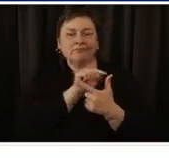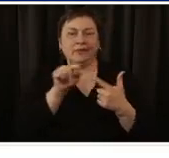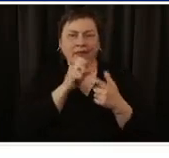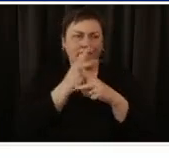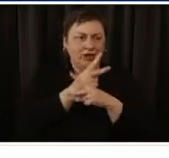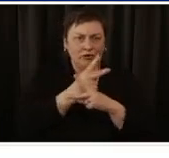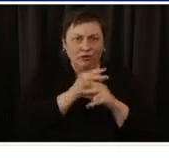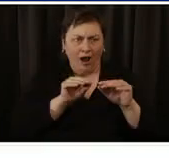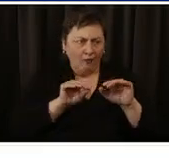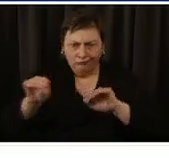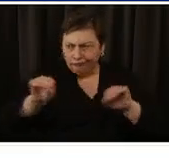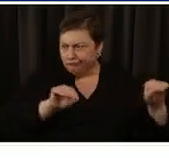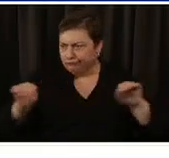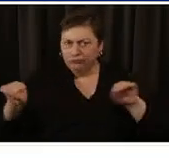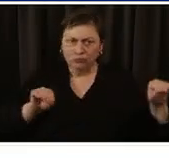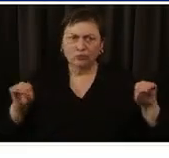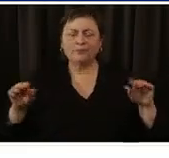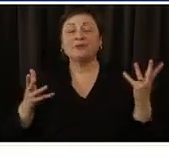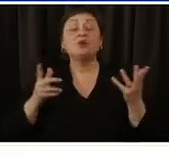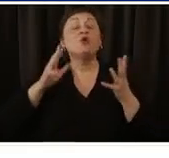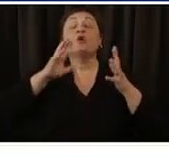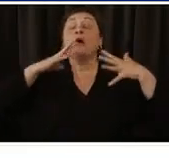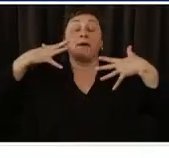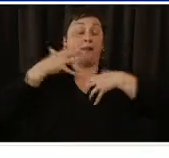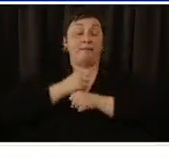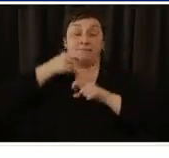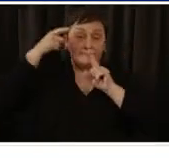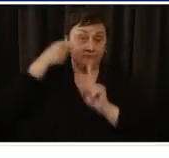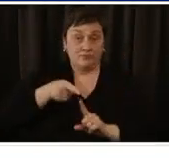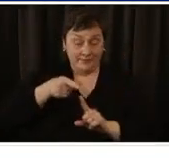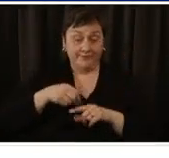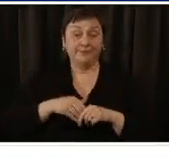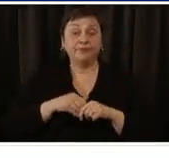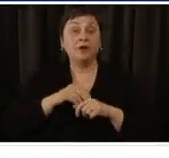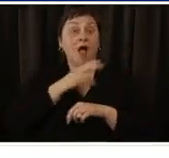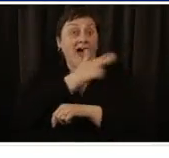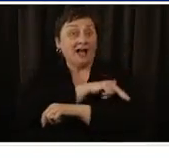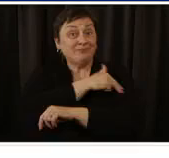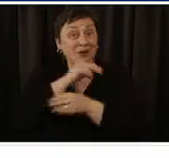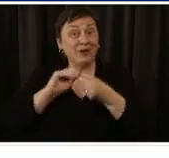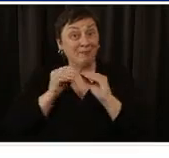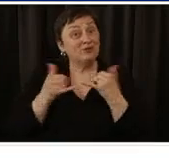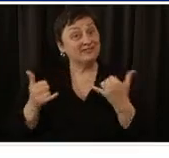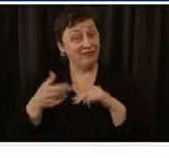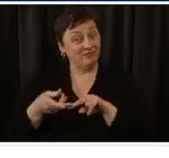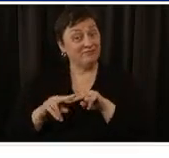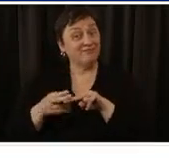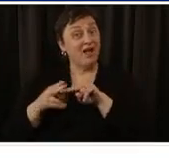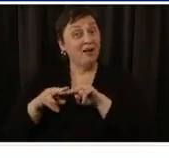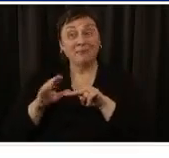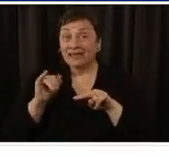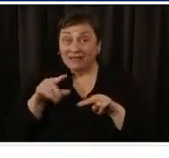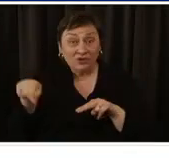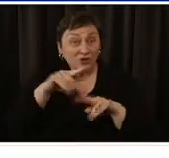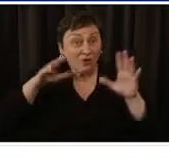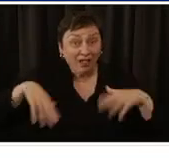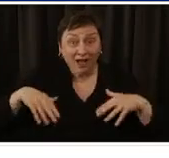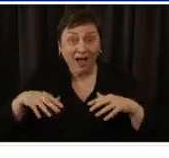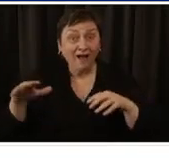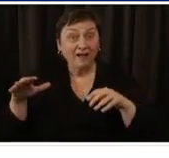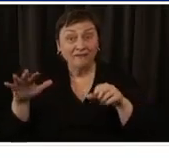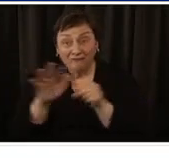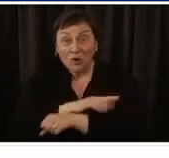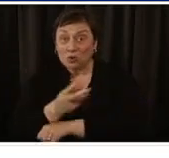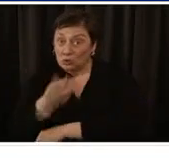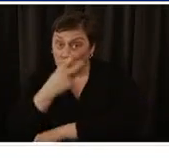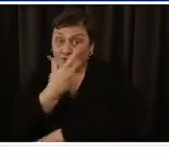available. So bottom line message, the hospitalizations are up. If you haven't yet been fully vaccinated, please be careful. Wear a